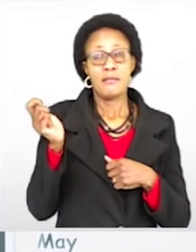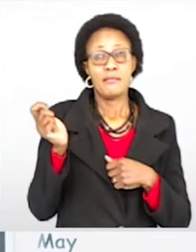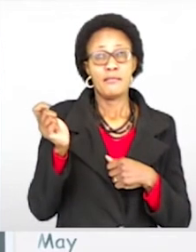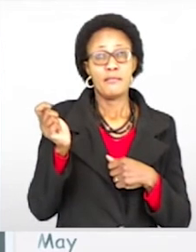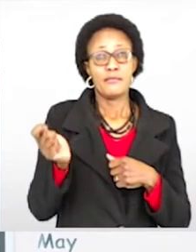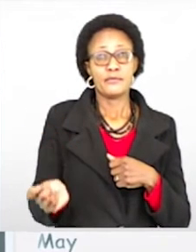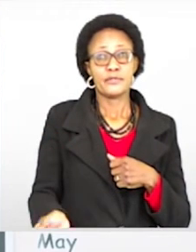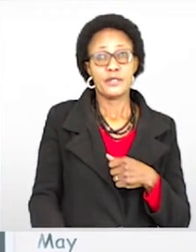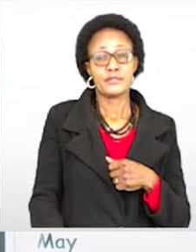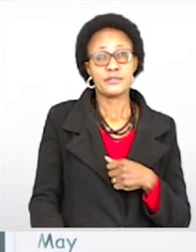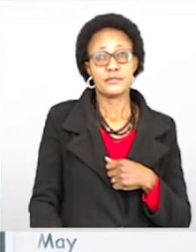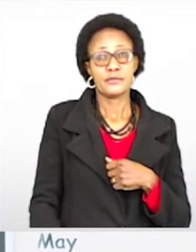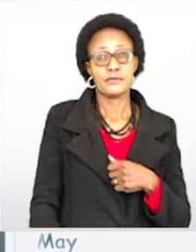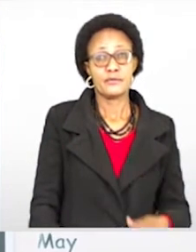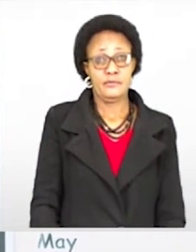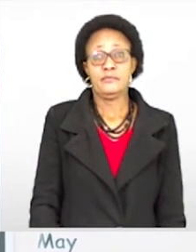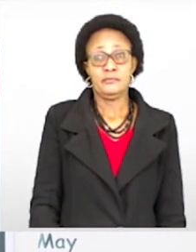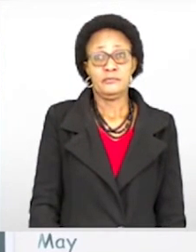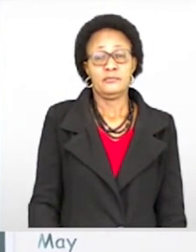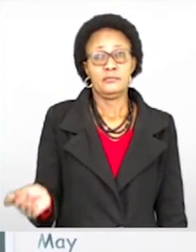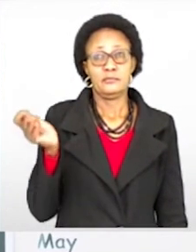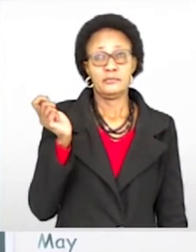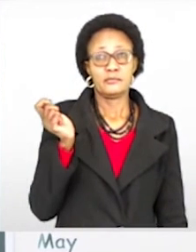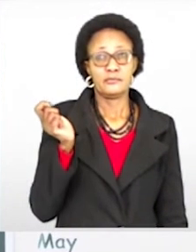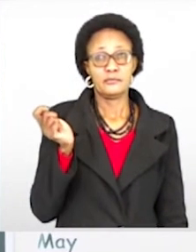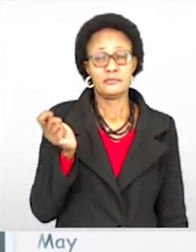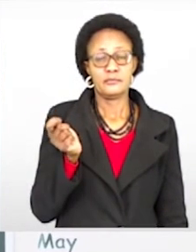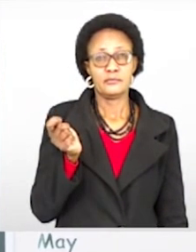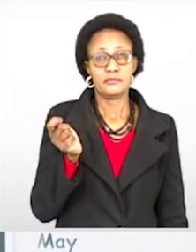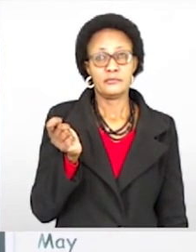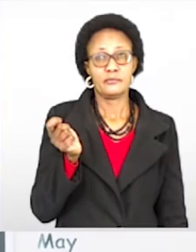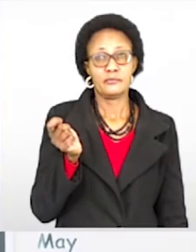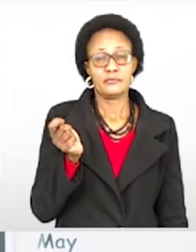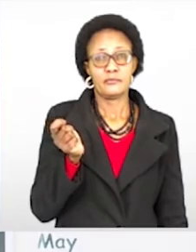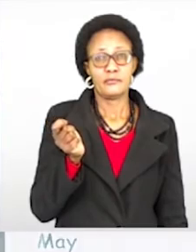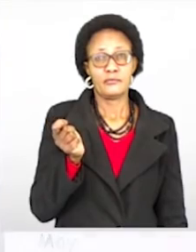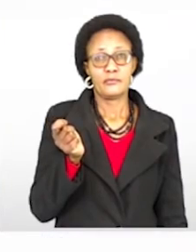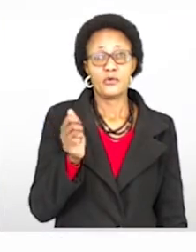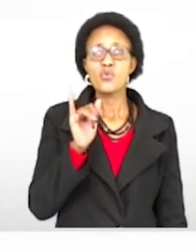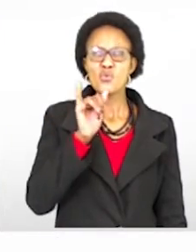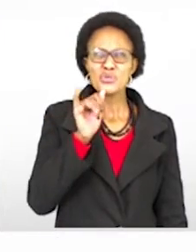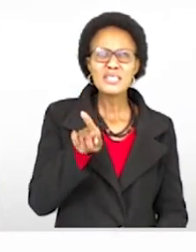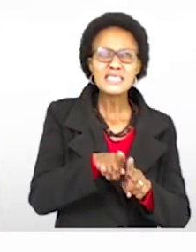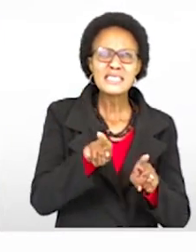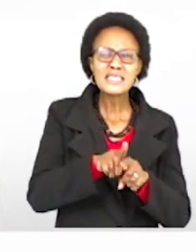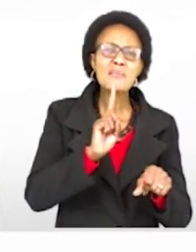is down. I want you to take a look at your picture. Which one can you see that looks like me?